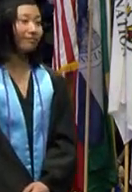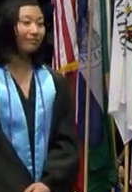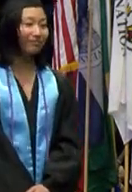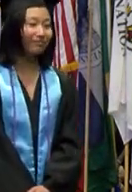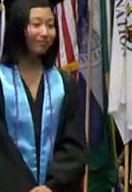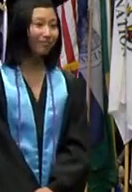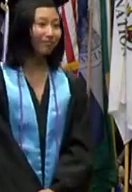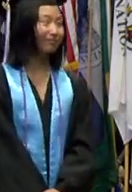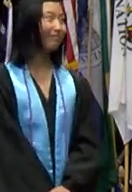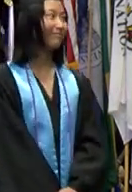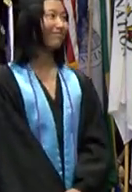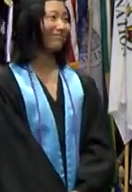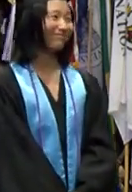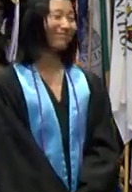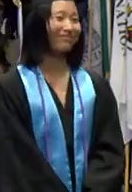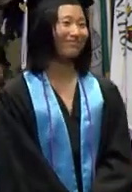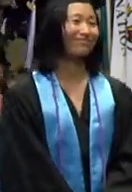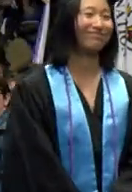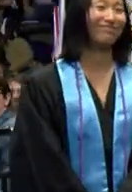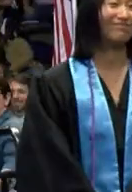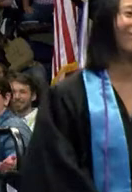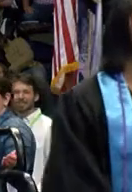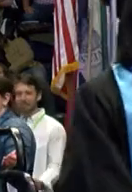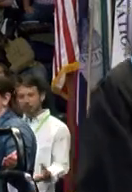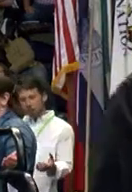Lani Kayla Suyama.